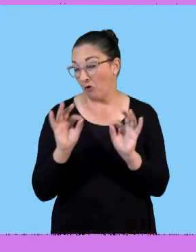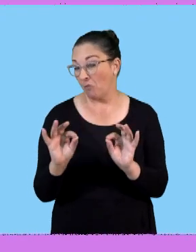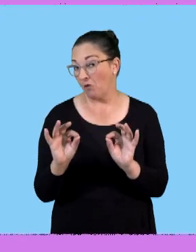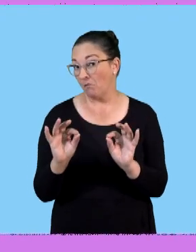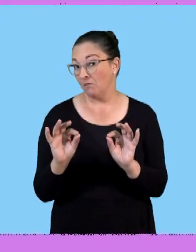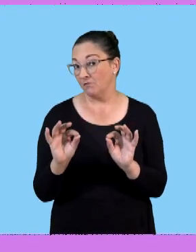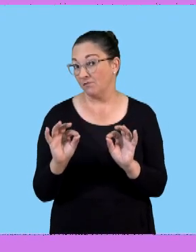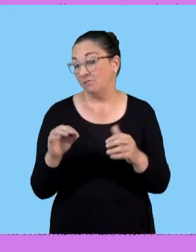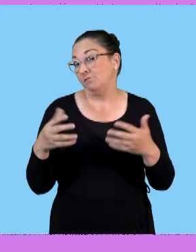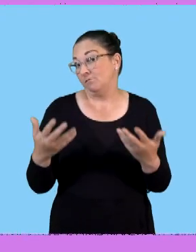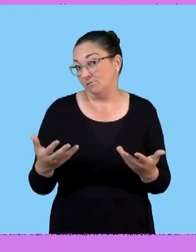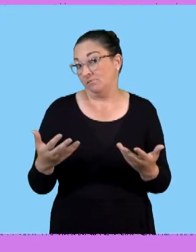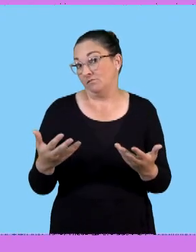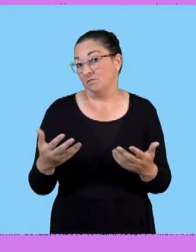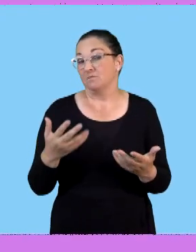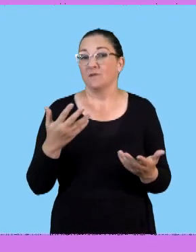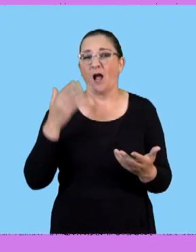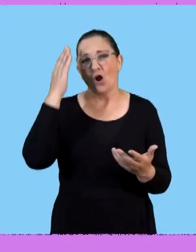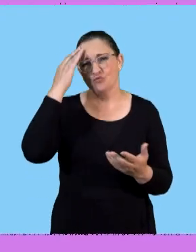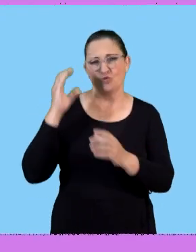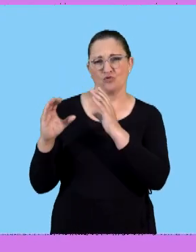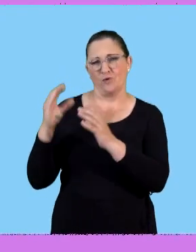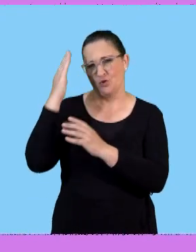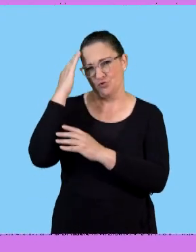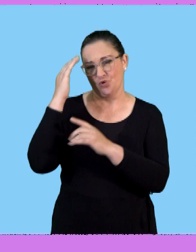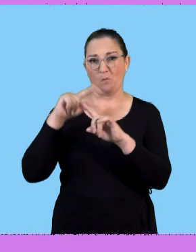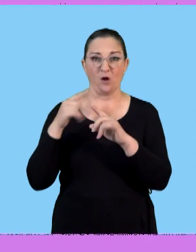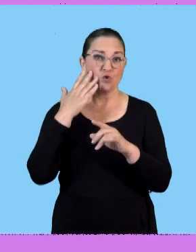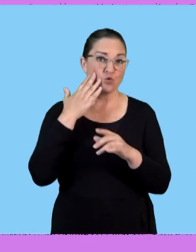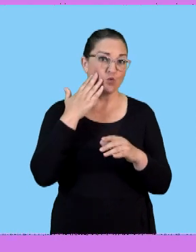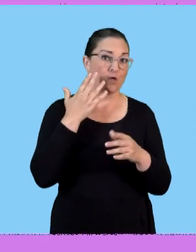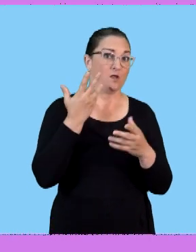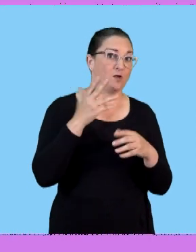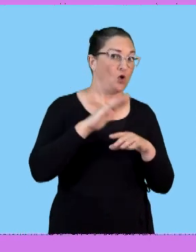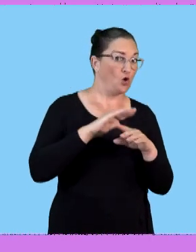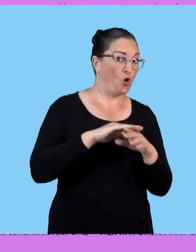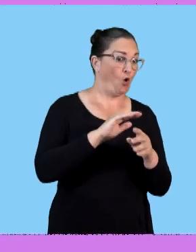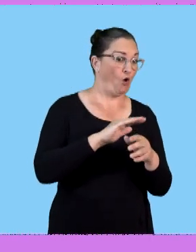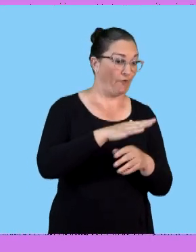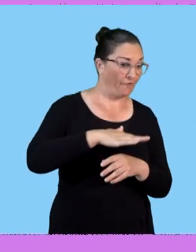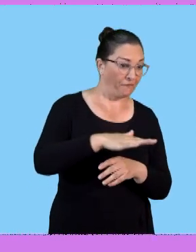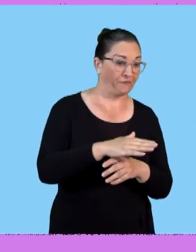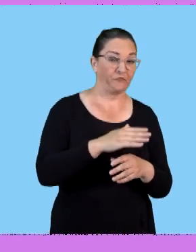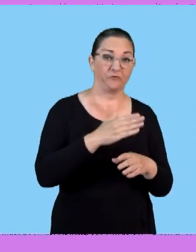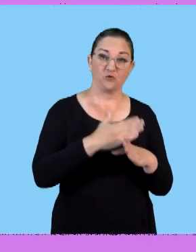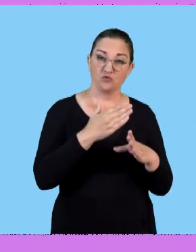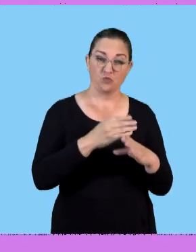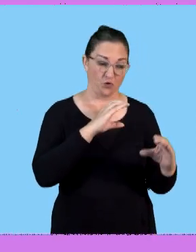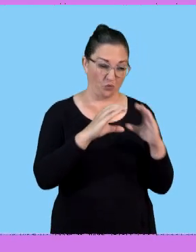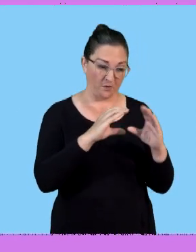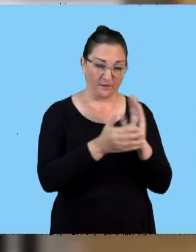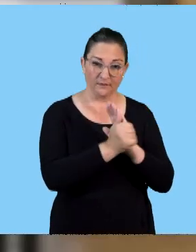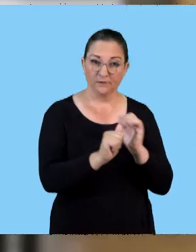properly. Not that they are not knowing how to do it, but they work on communication skills, right? I listed